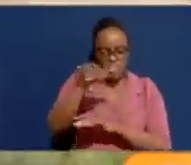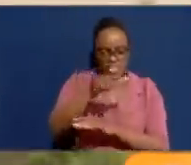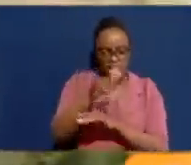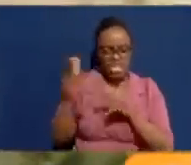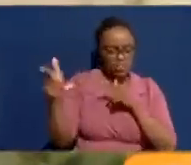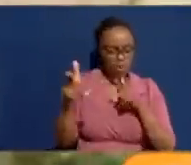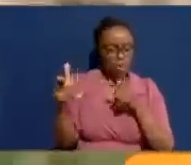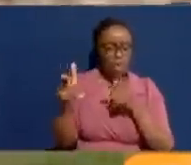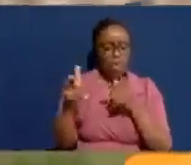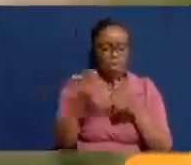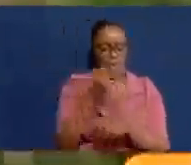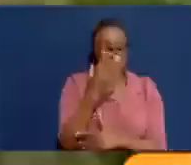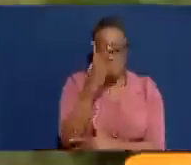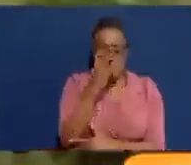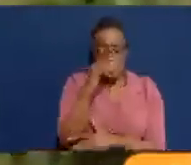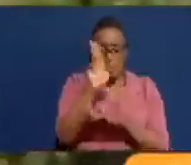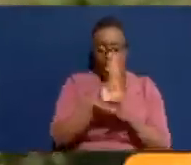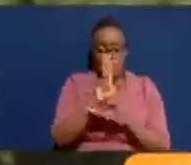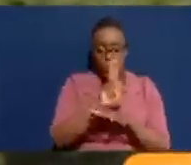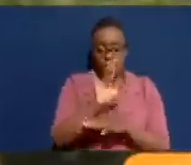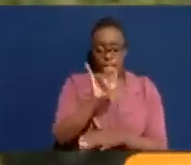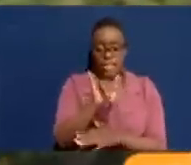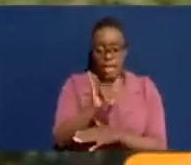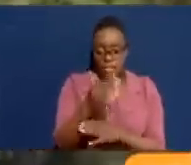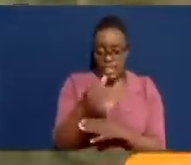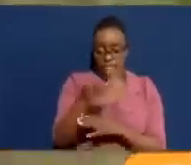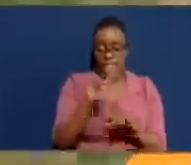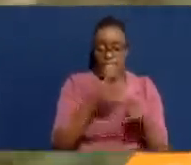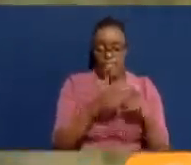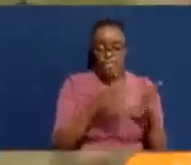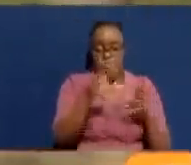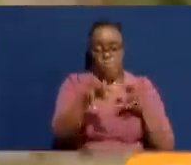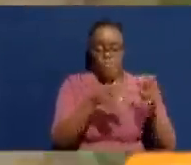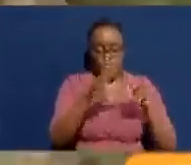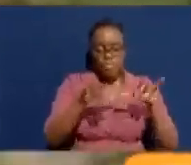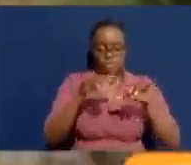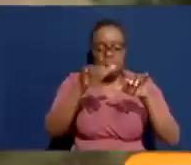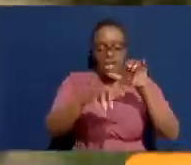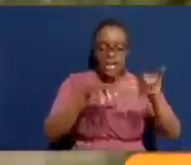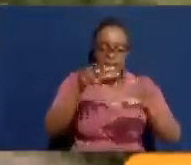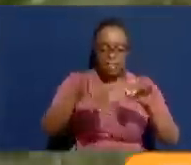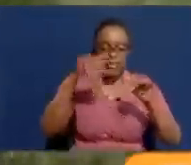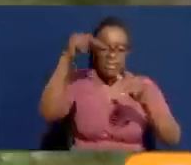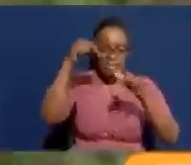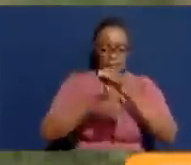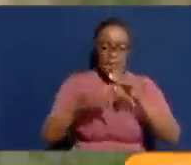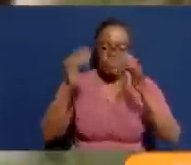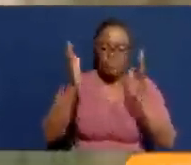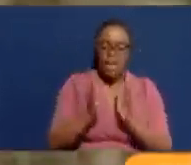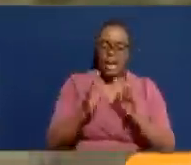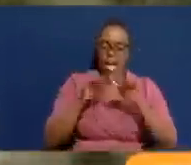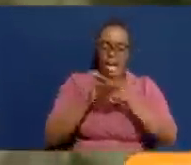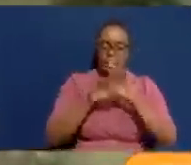territory, with the suspect taking advantage of the terrain to drive cattle away through deep valleys that are not accessible